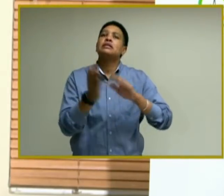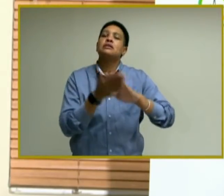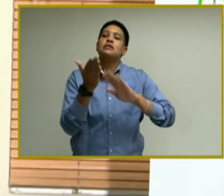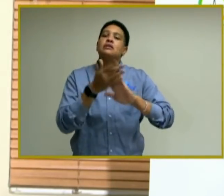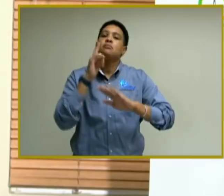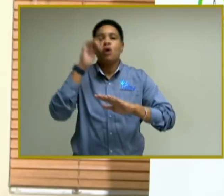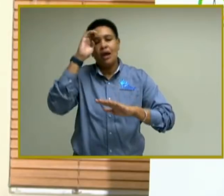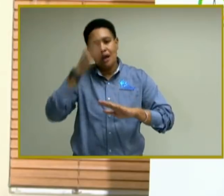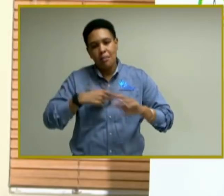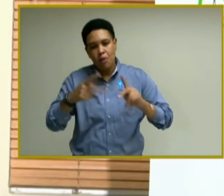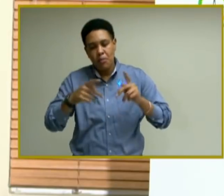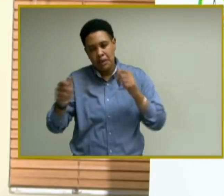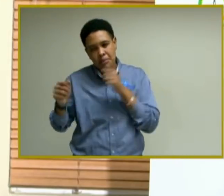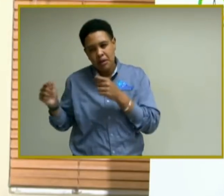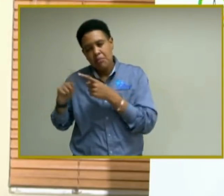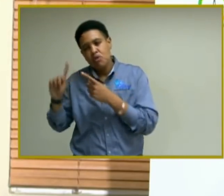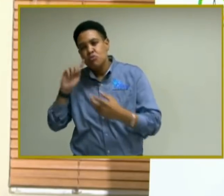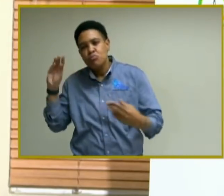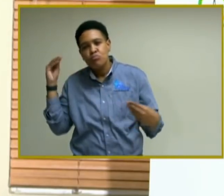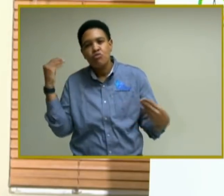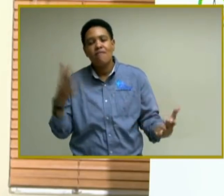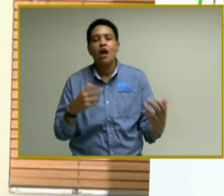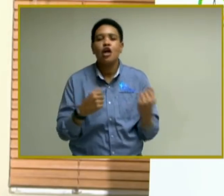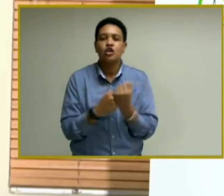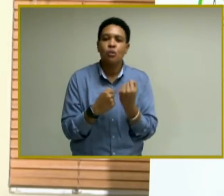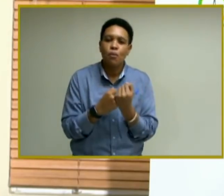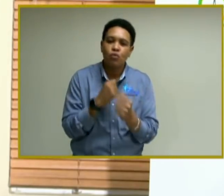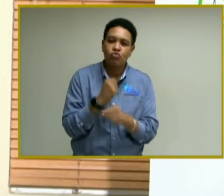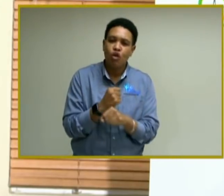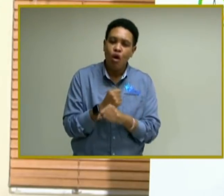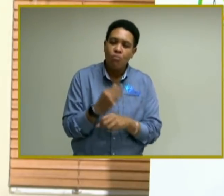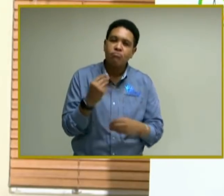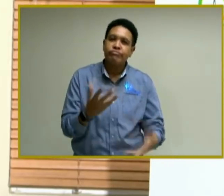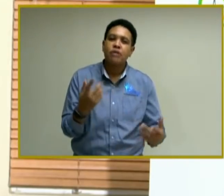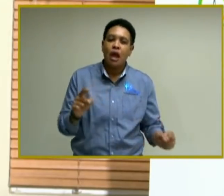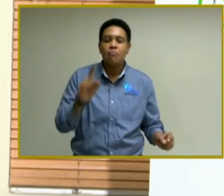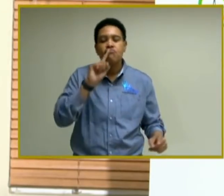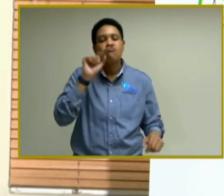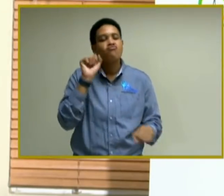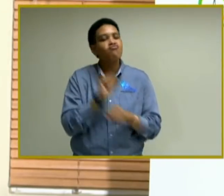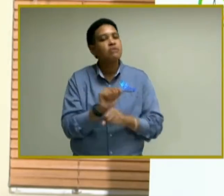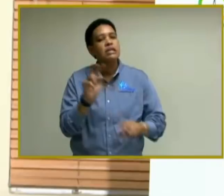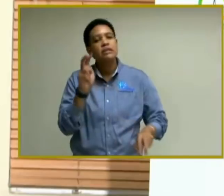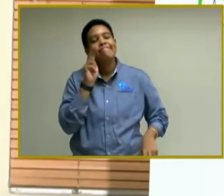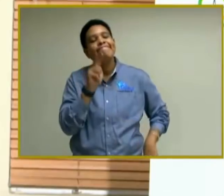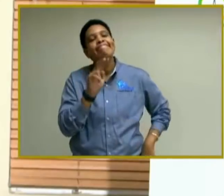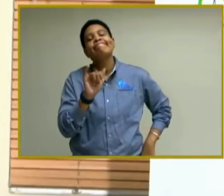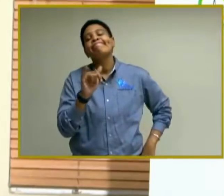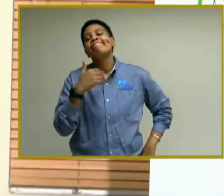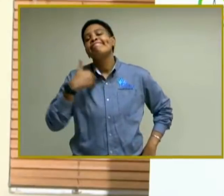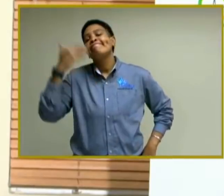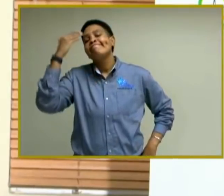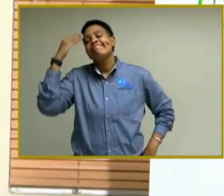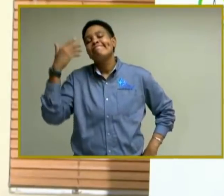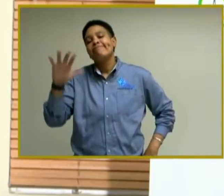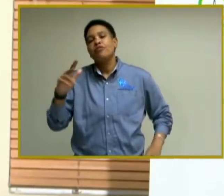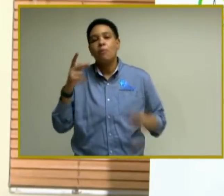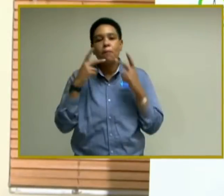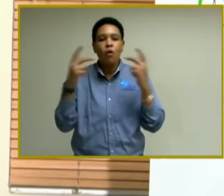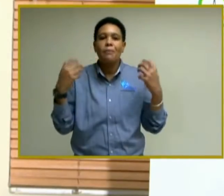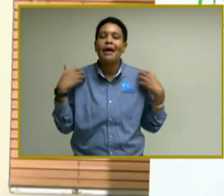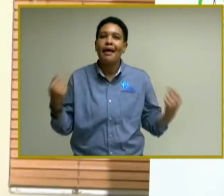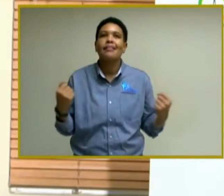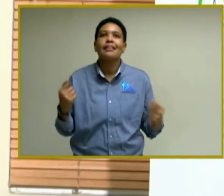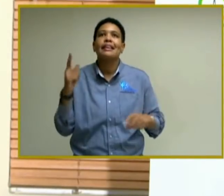people and to provide, the jobs and so on. There is a real issue there, and public health